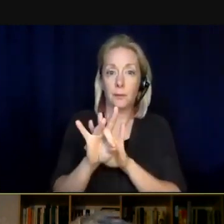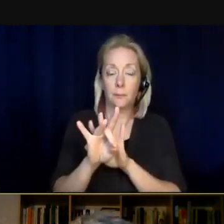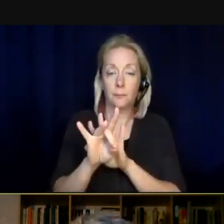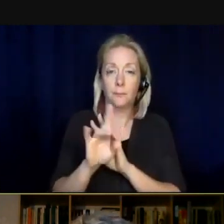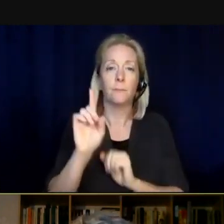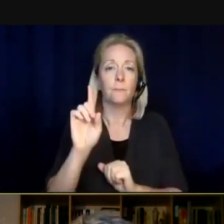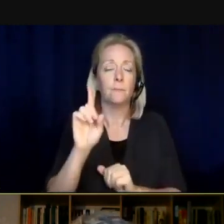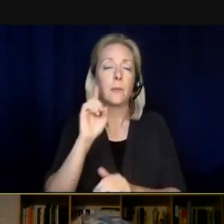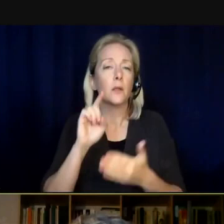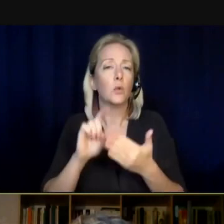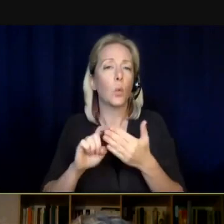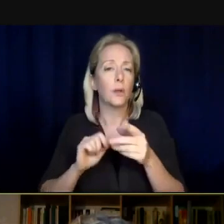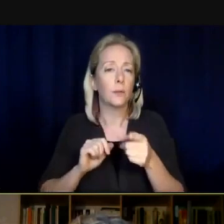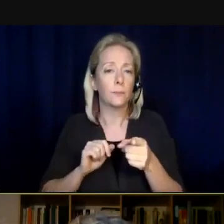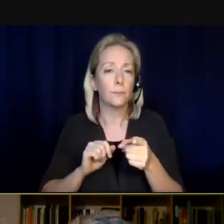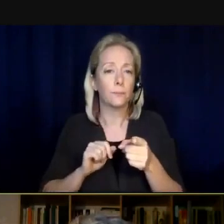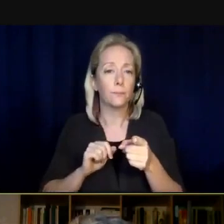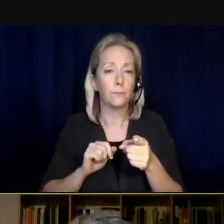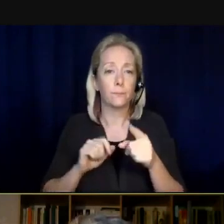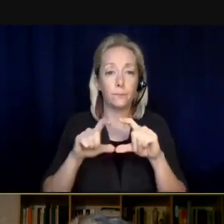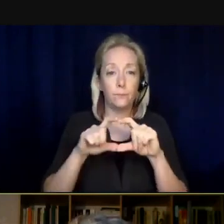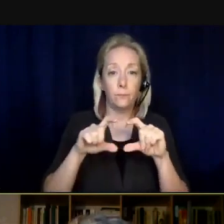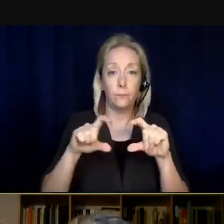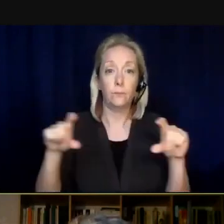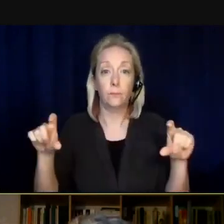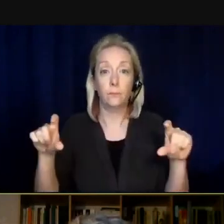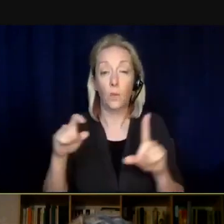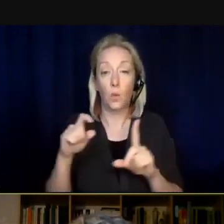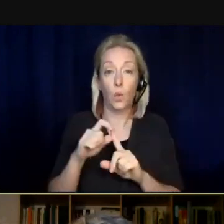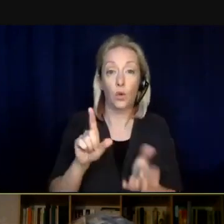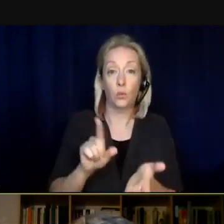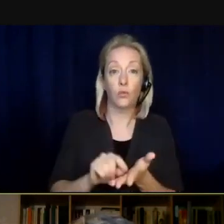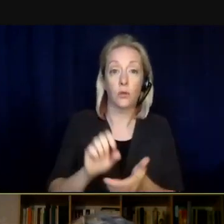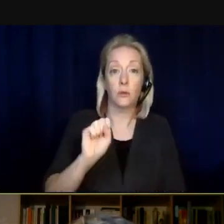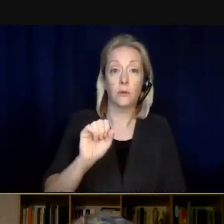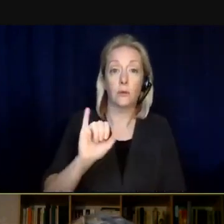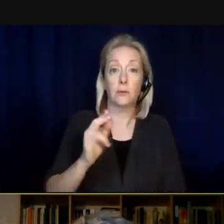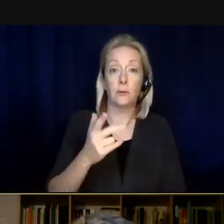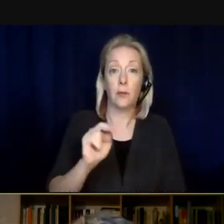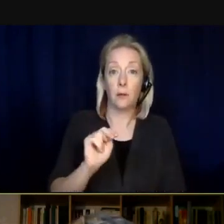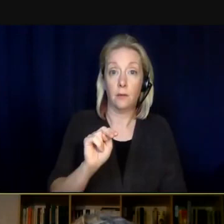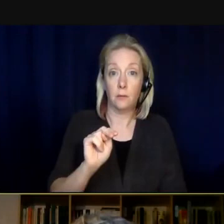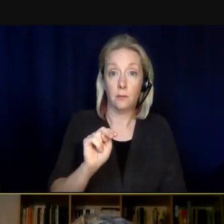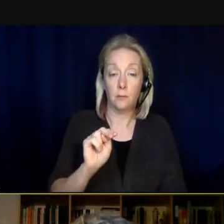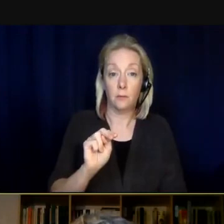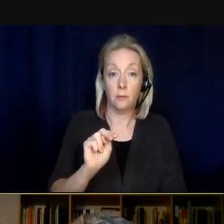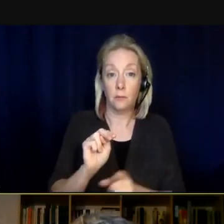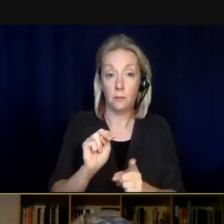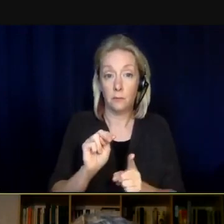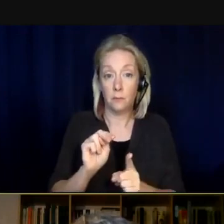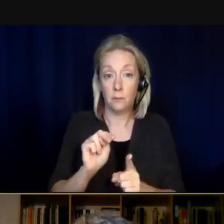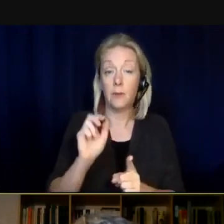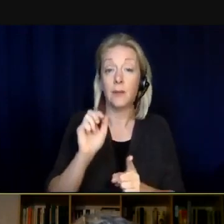first. Notice that all these start with the word sign, but, okay, if